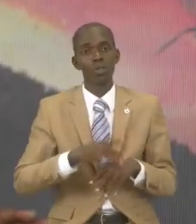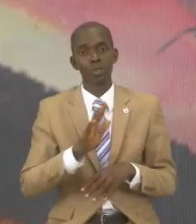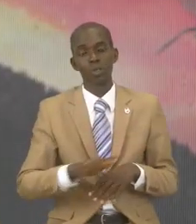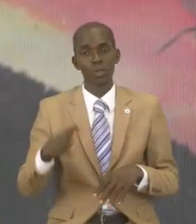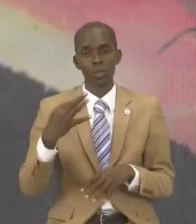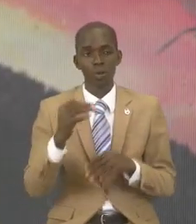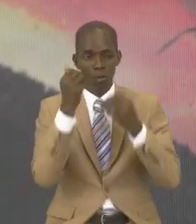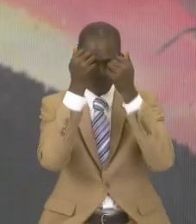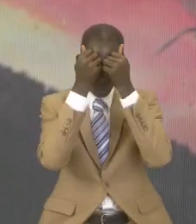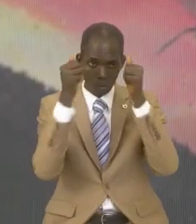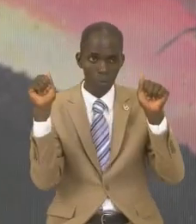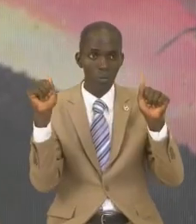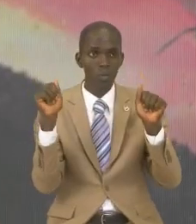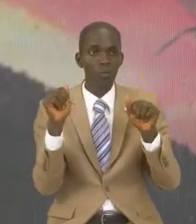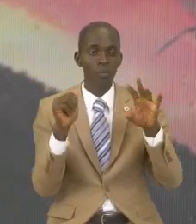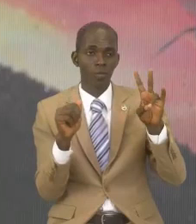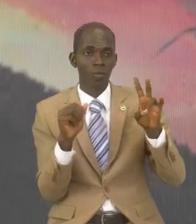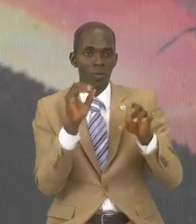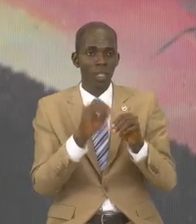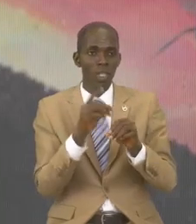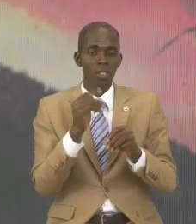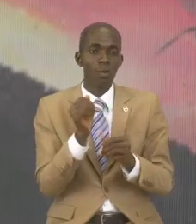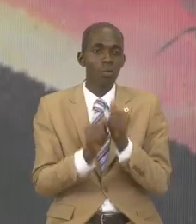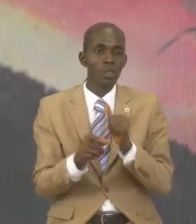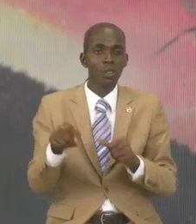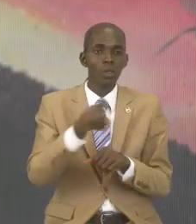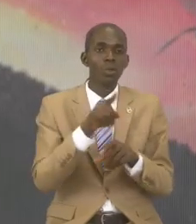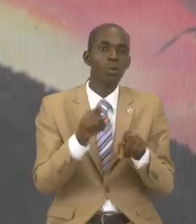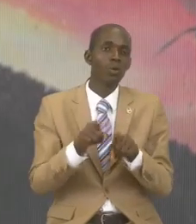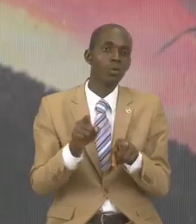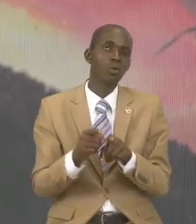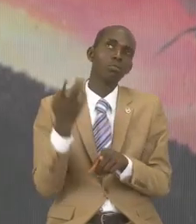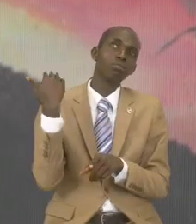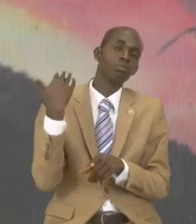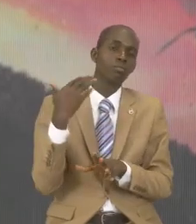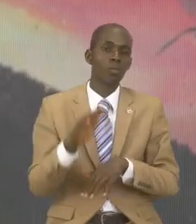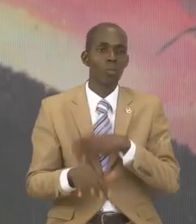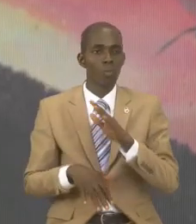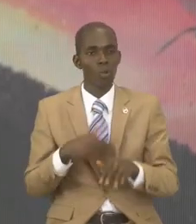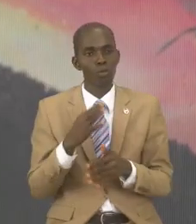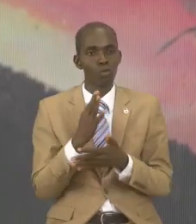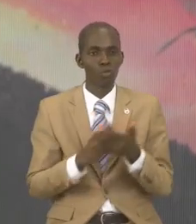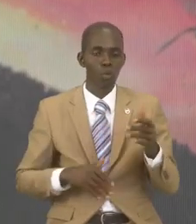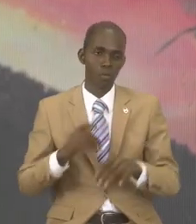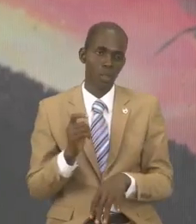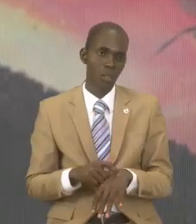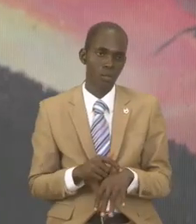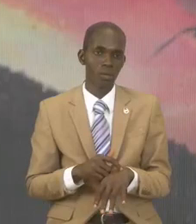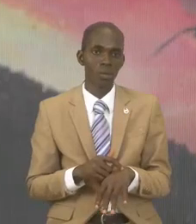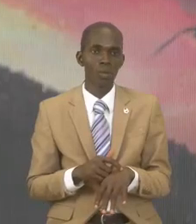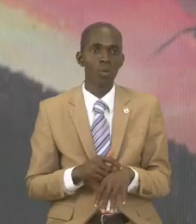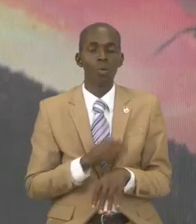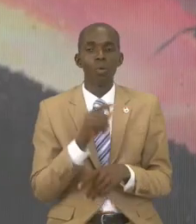which ye also walked, past tense, sometime past, sometime, when